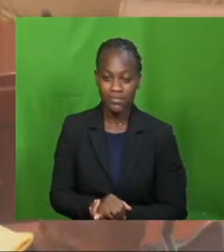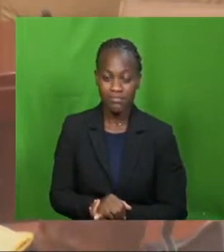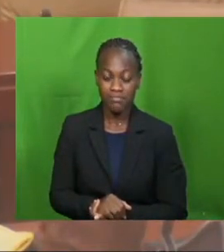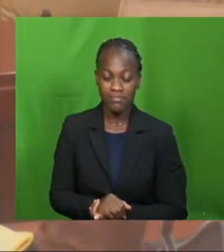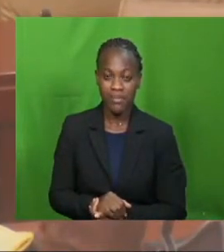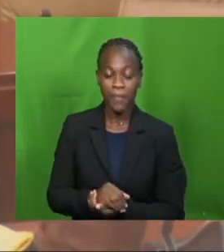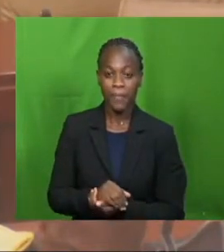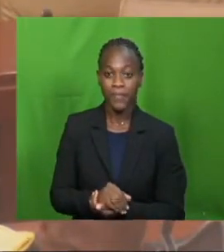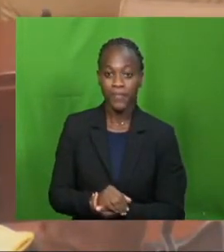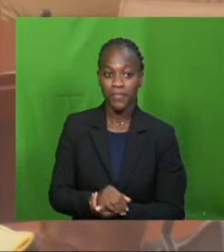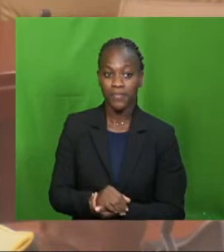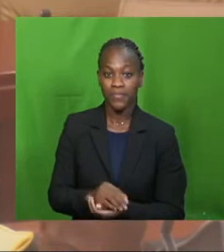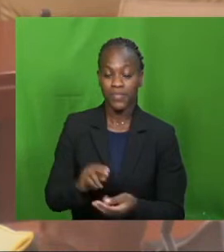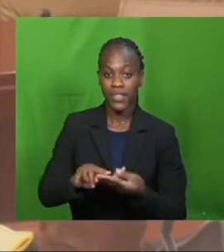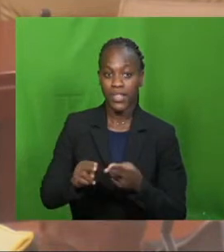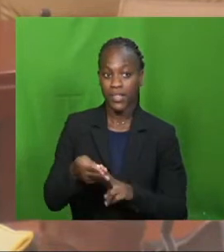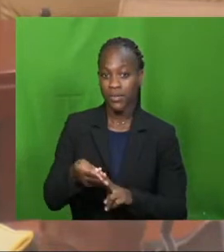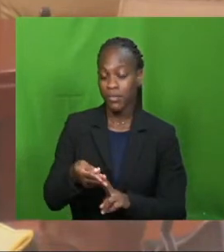number